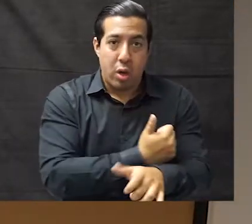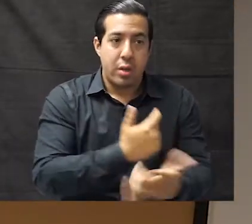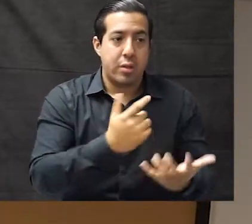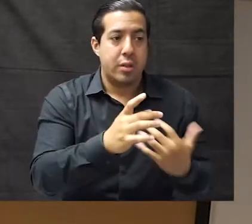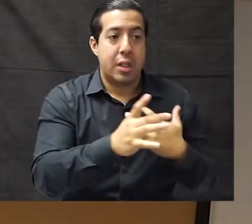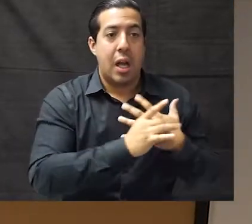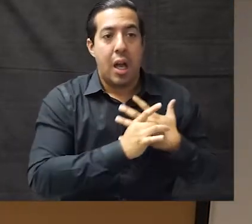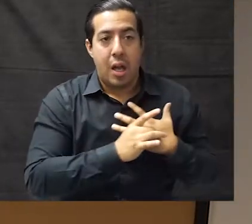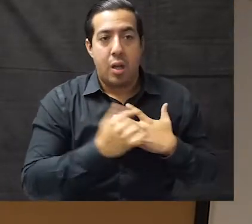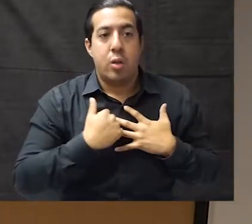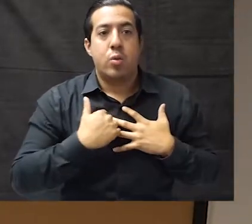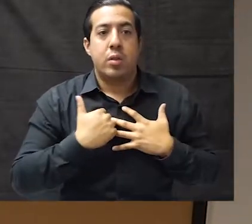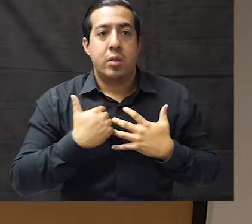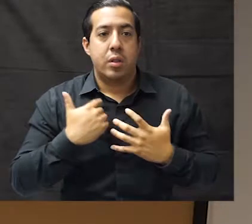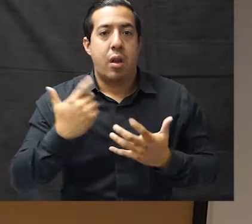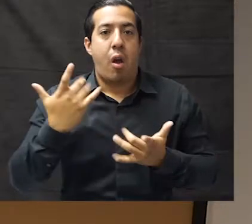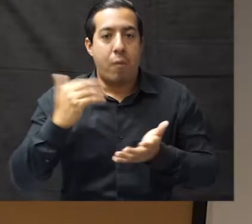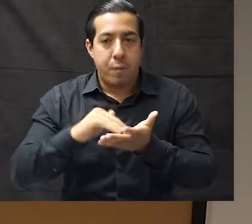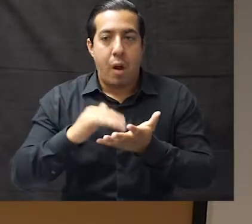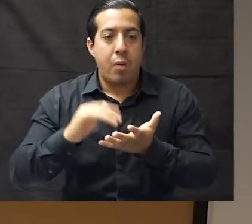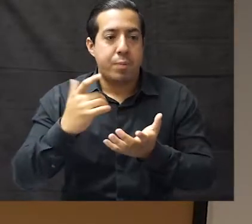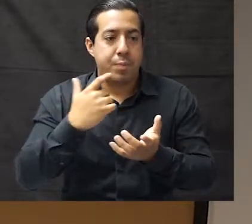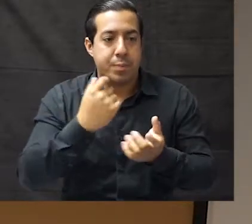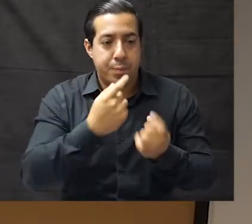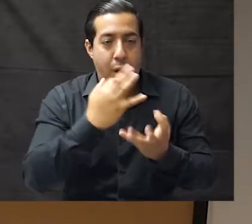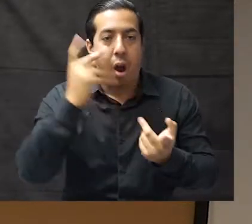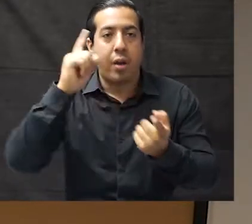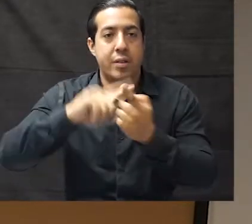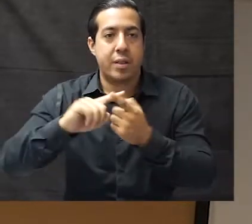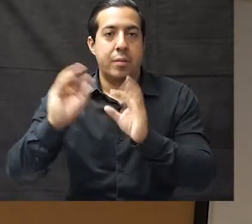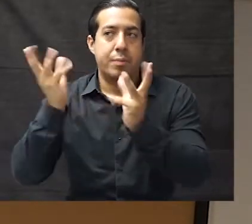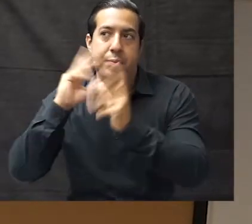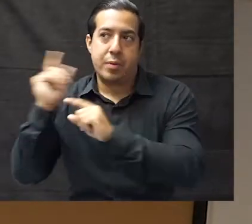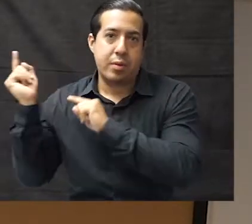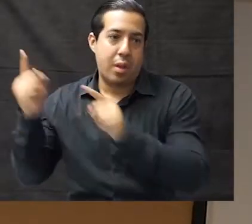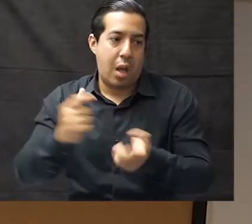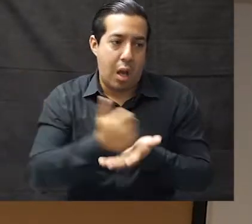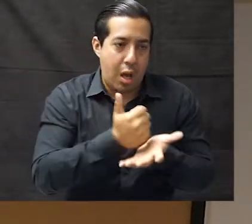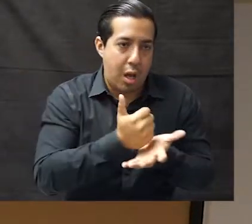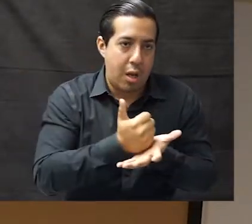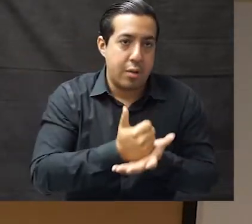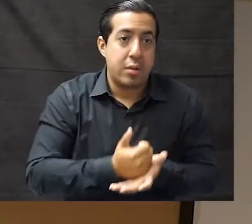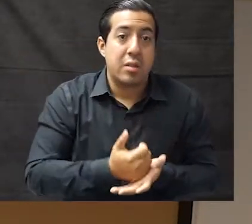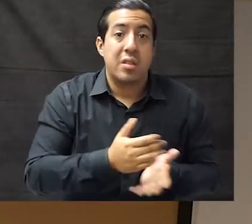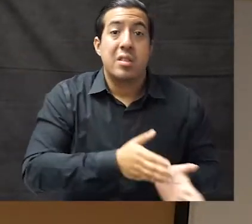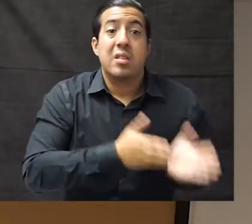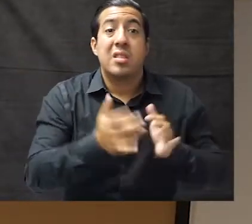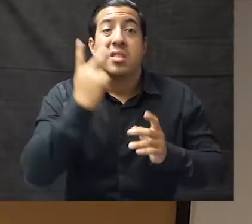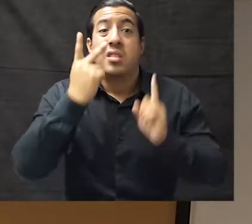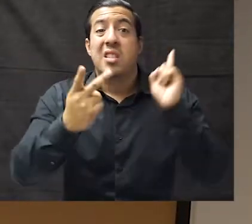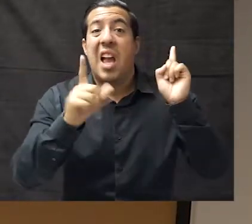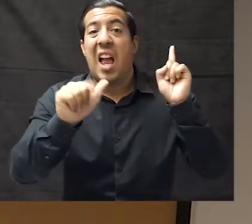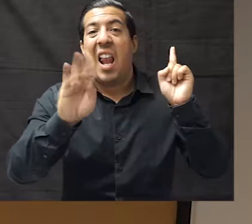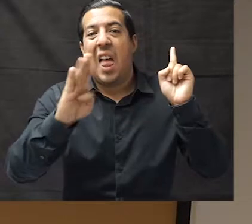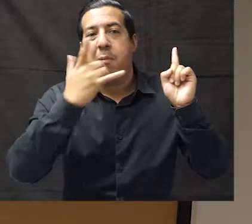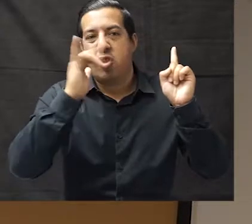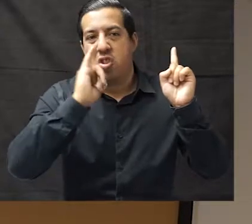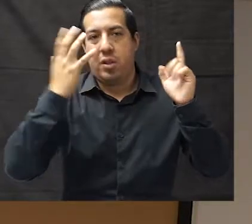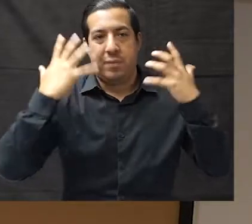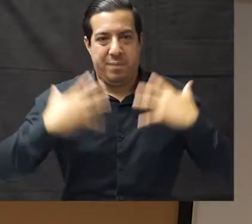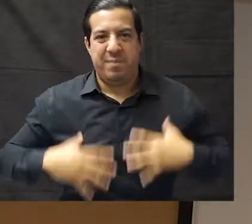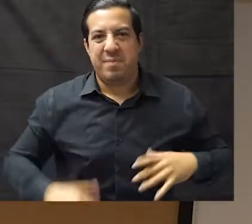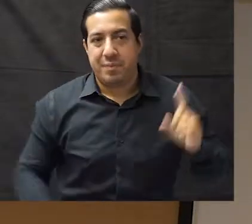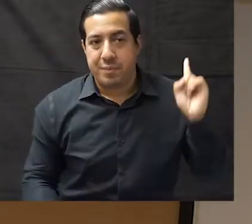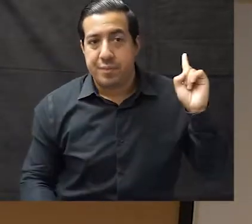with self-contained breathing apparatus and all that. What we're finding is it's probably not necessary. But we do, they're